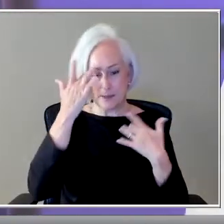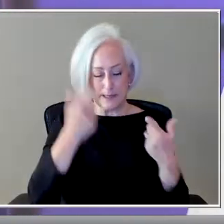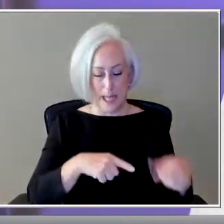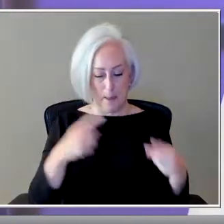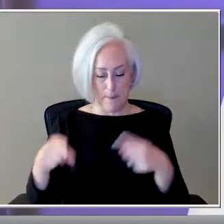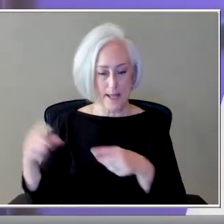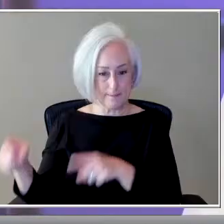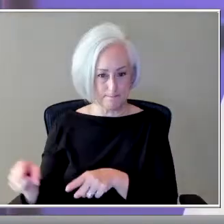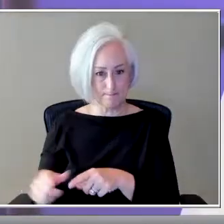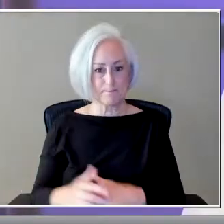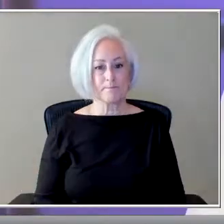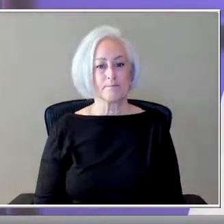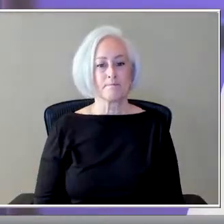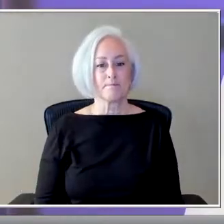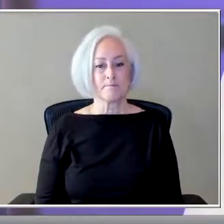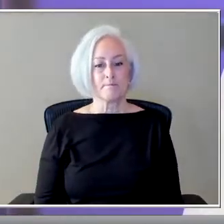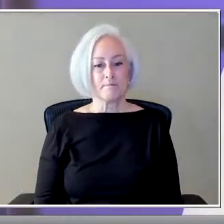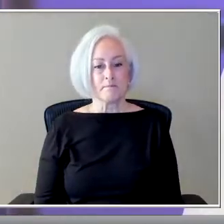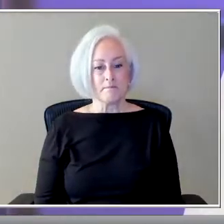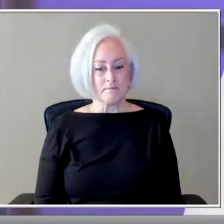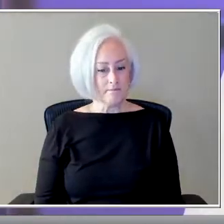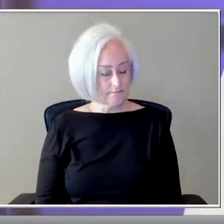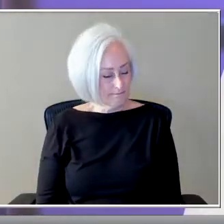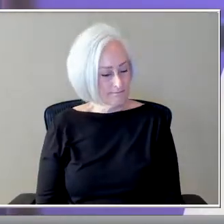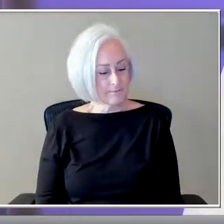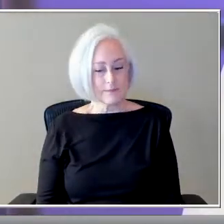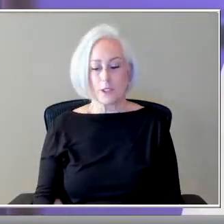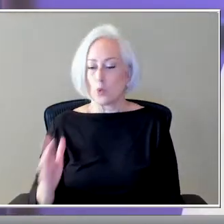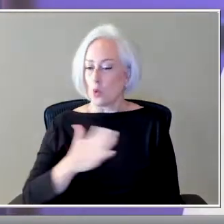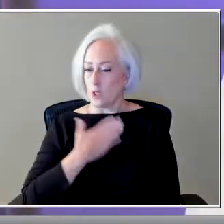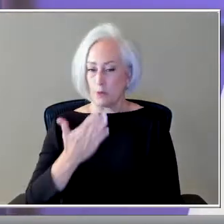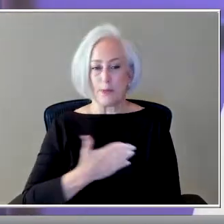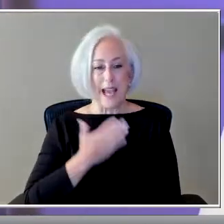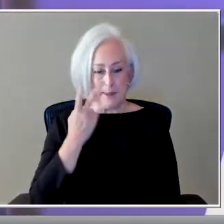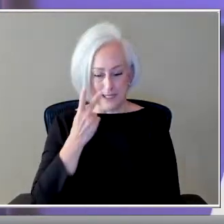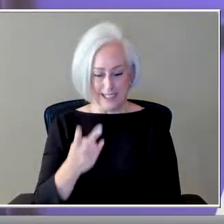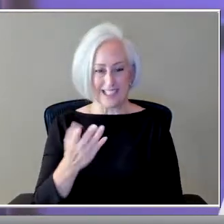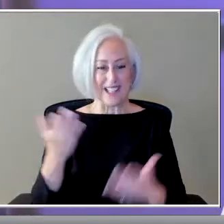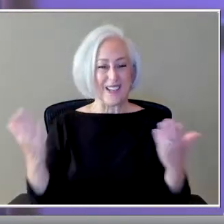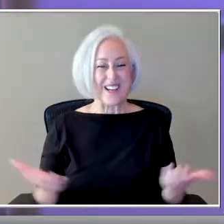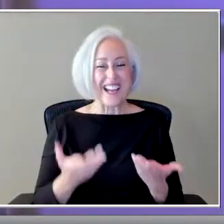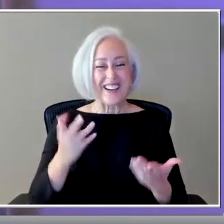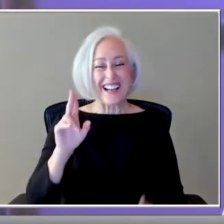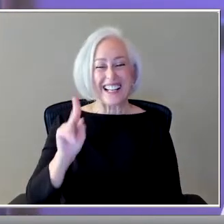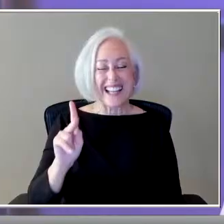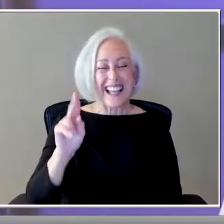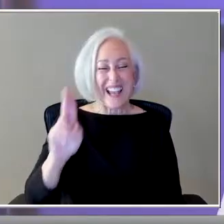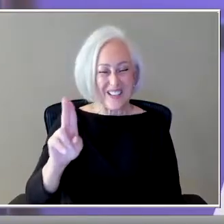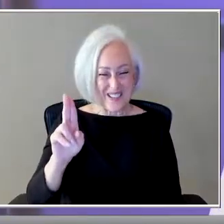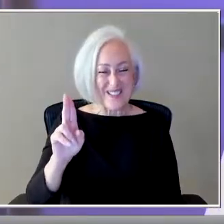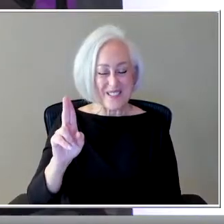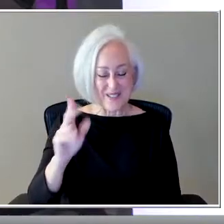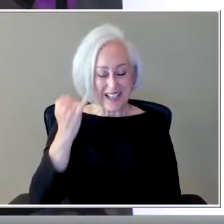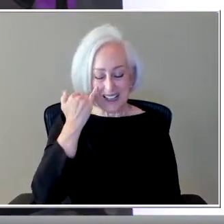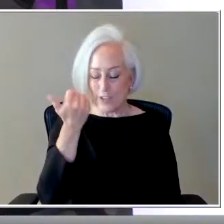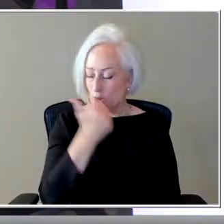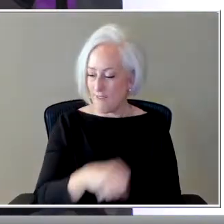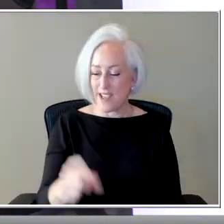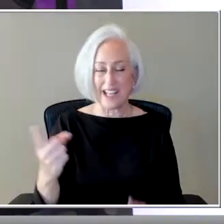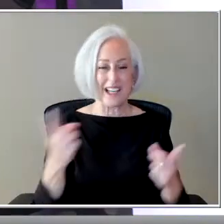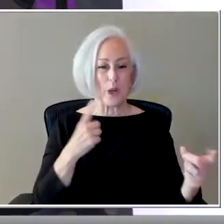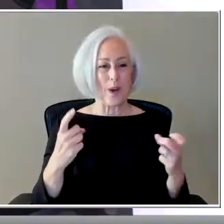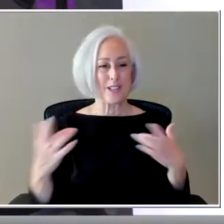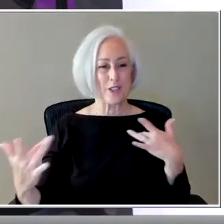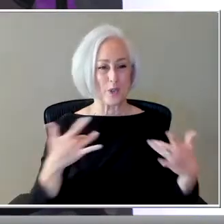themselves. And certainly we'd be happy to see you here at the University of Kansas if you do have any questions or